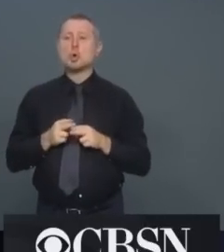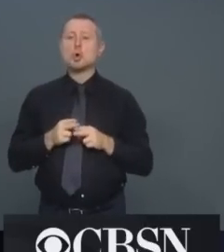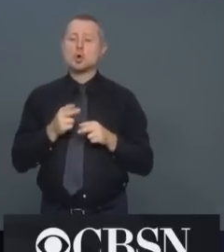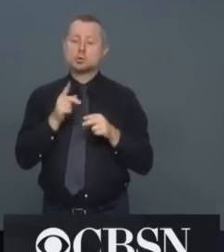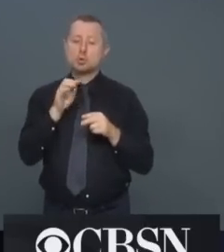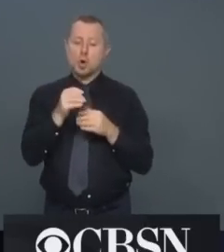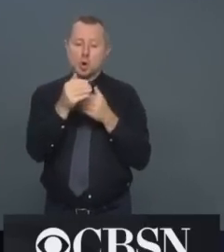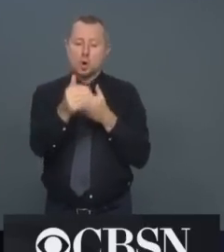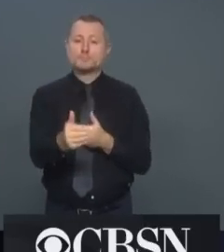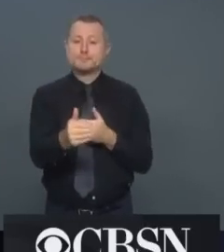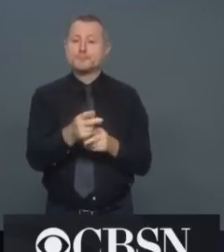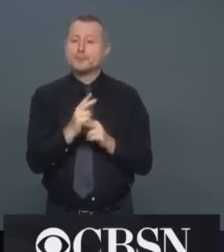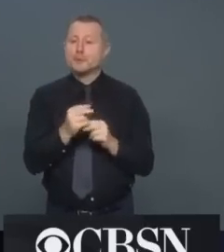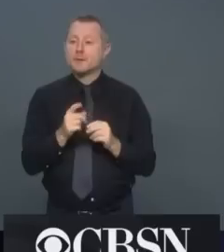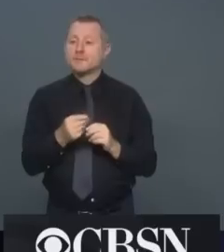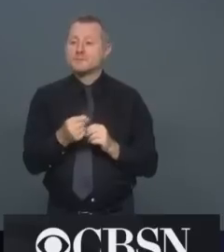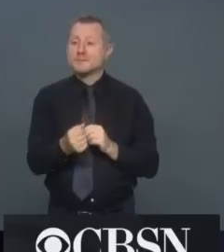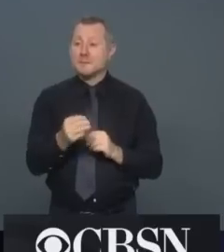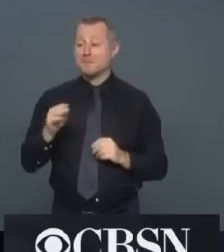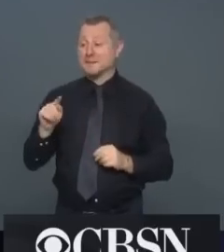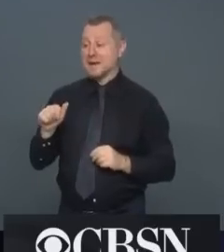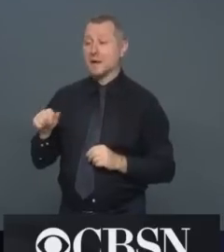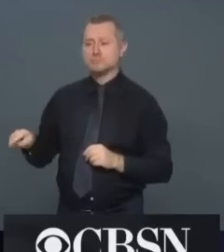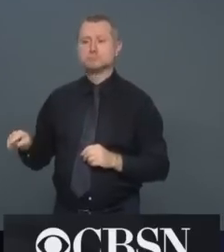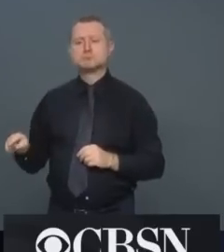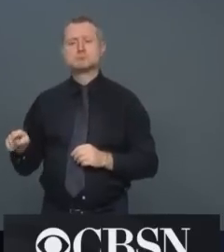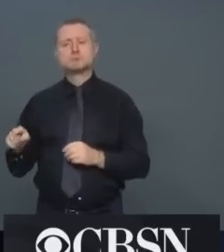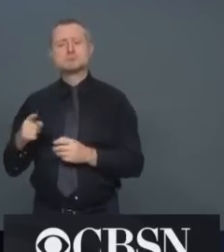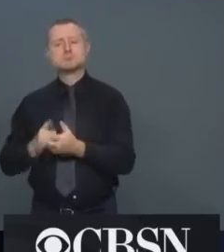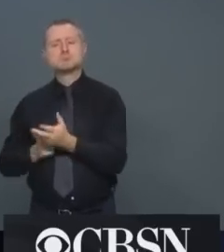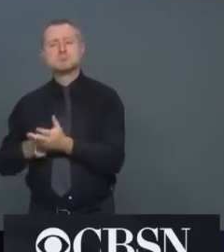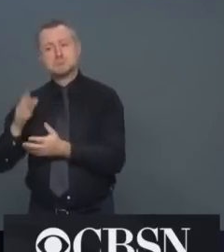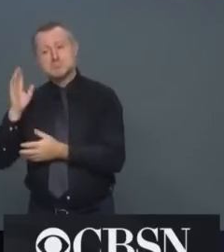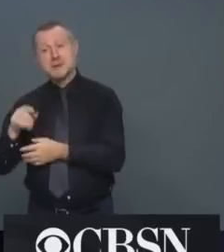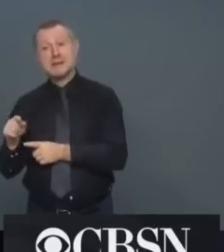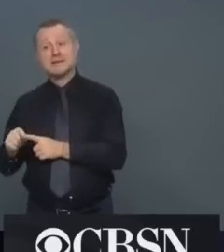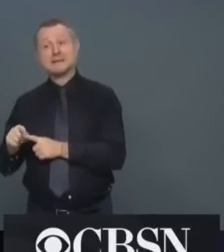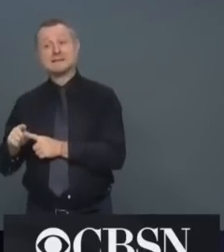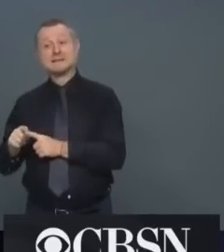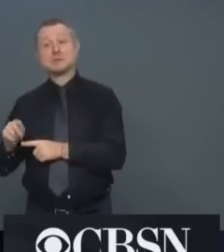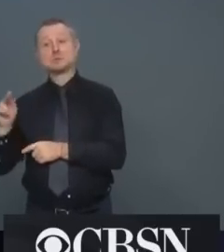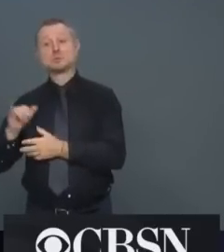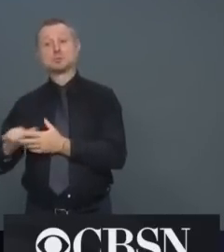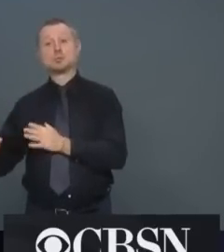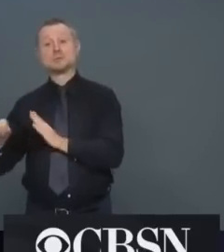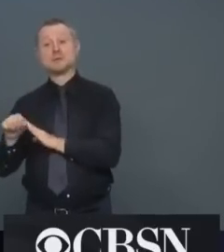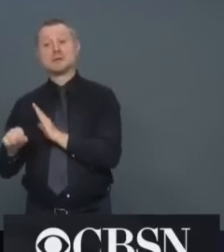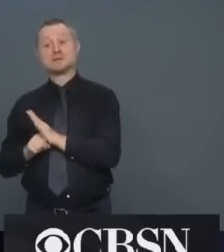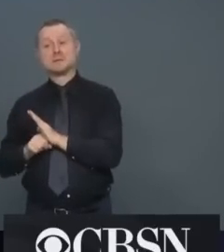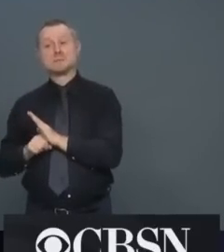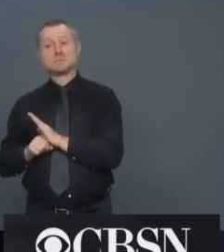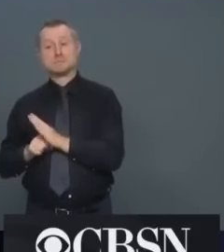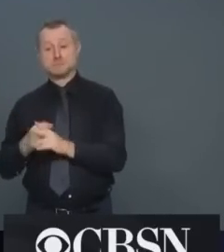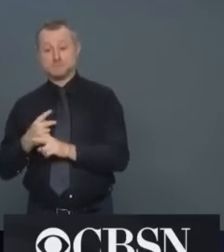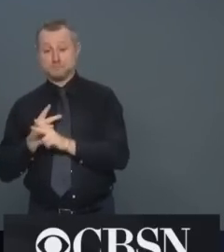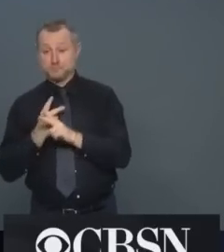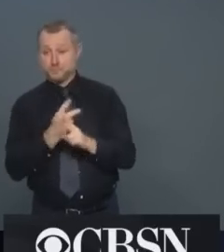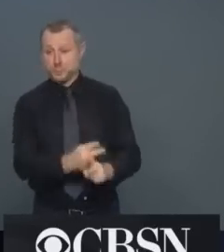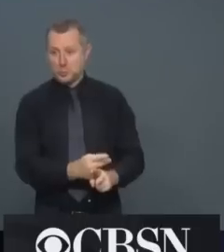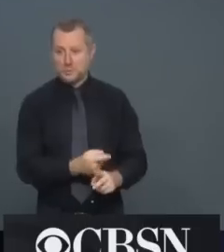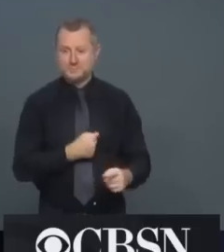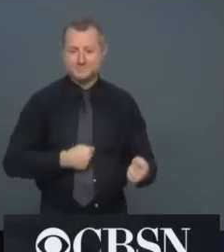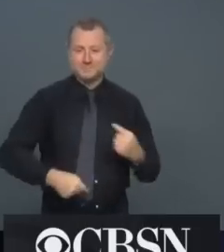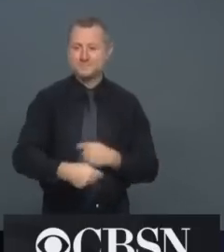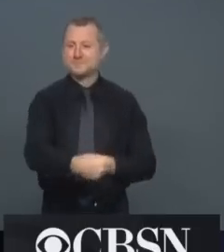where New York State would be paid back by December of this year. City wants to